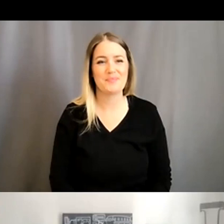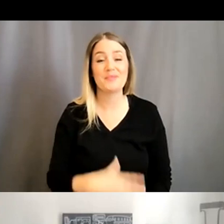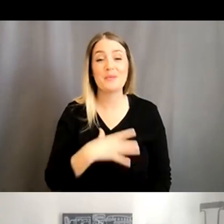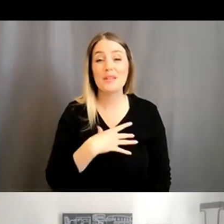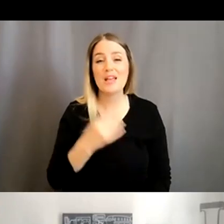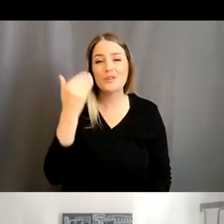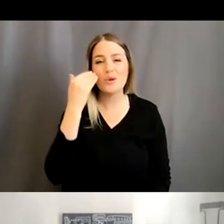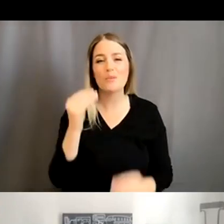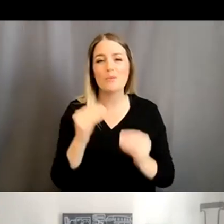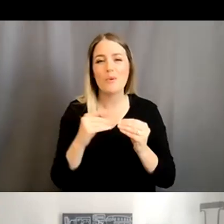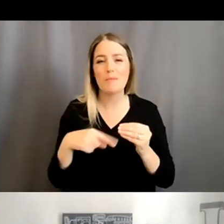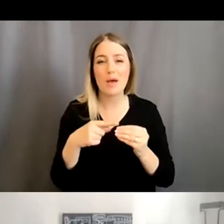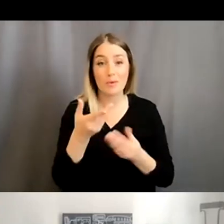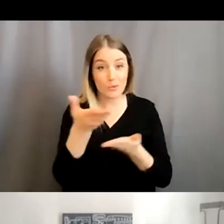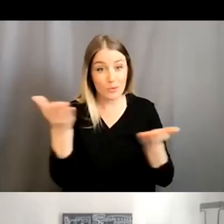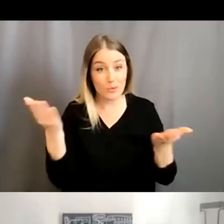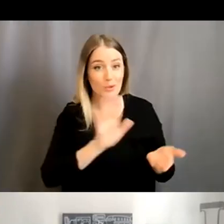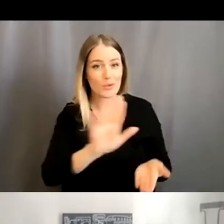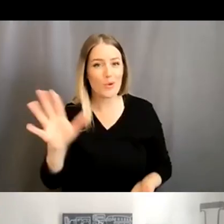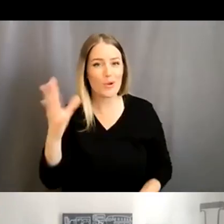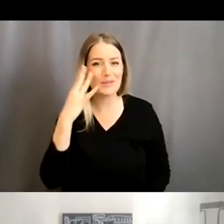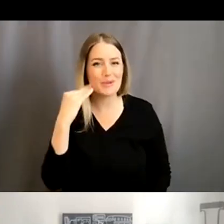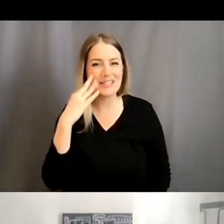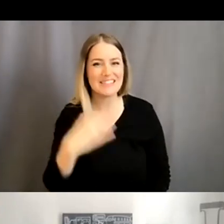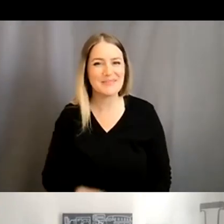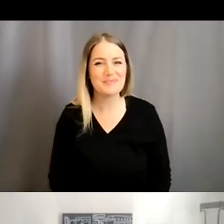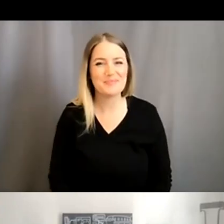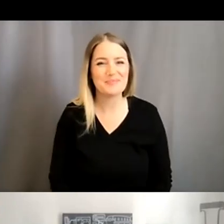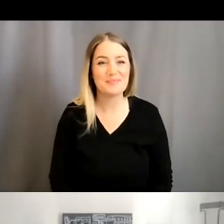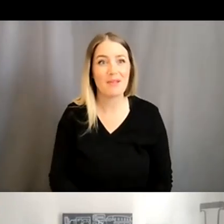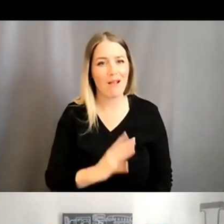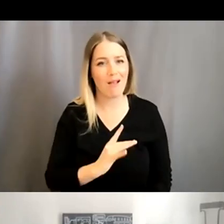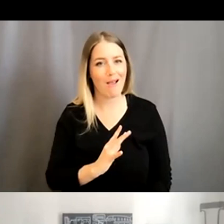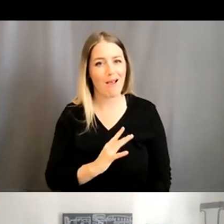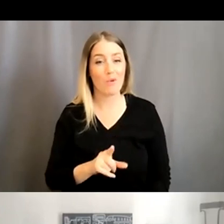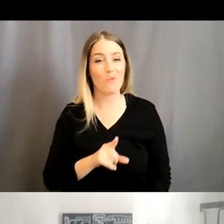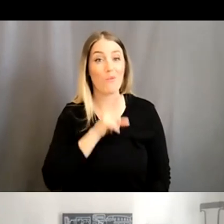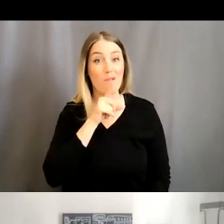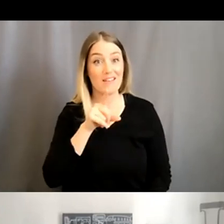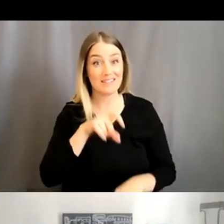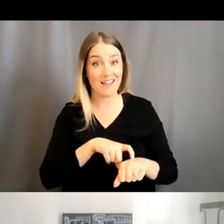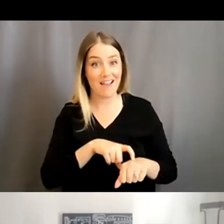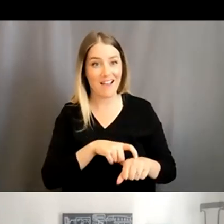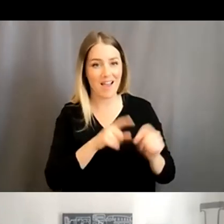experience. Cool. I love this real time.